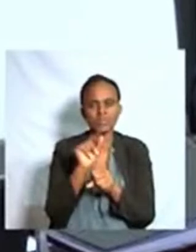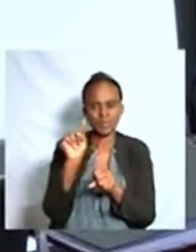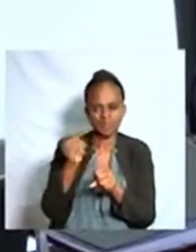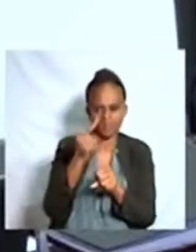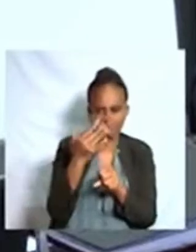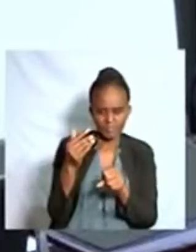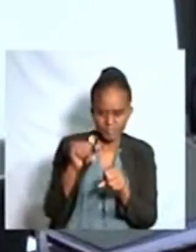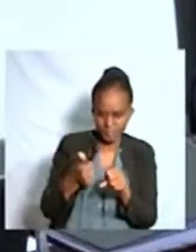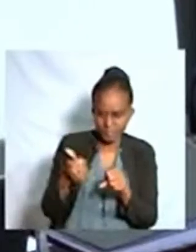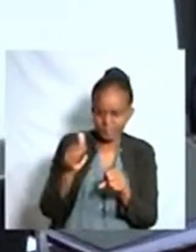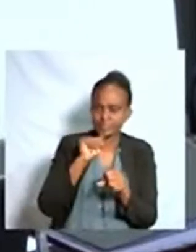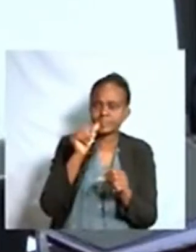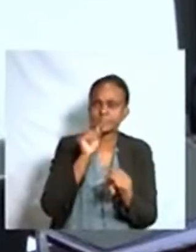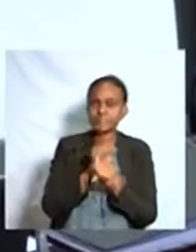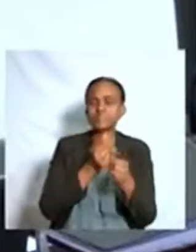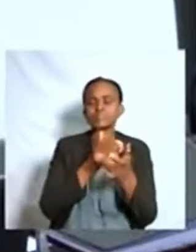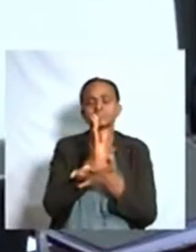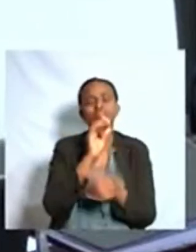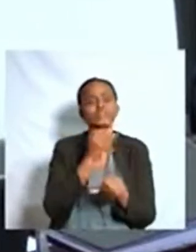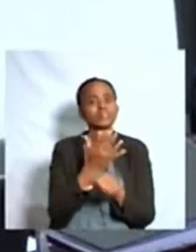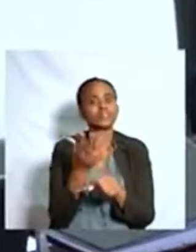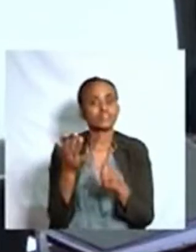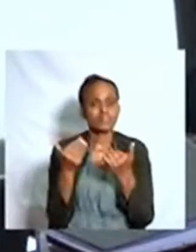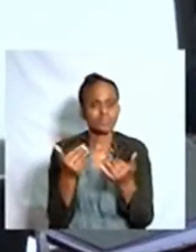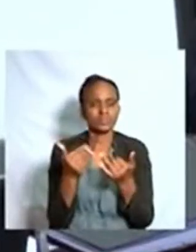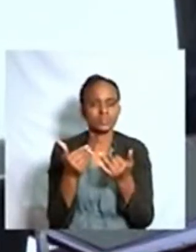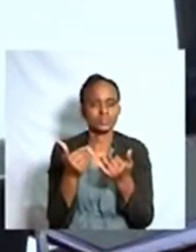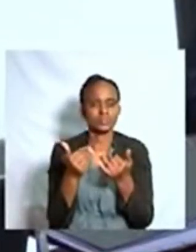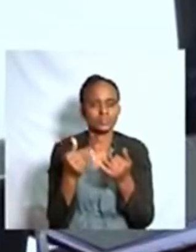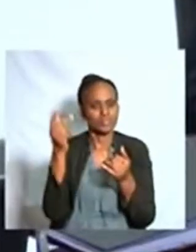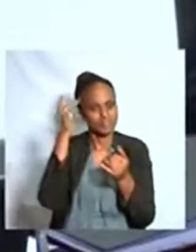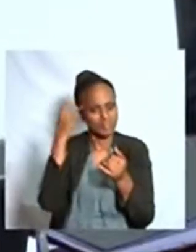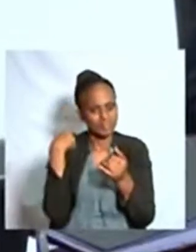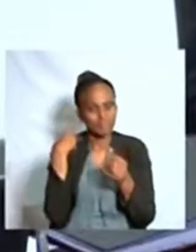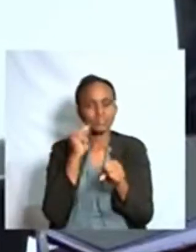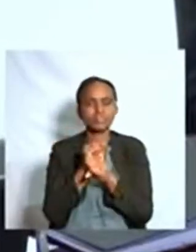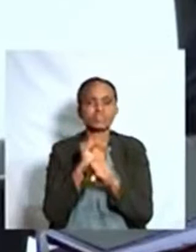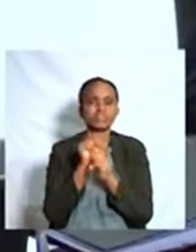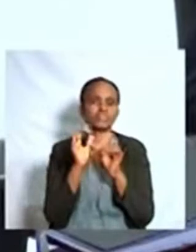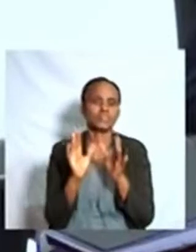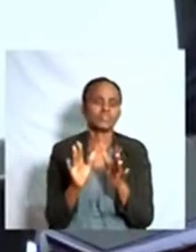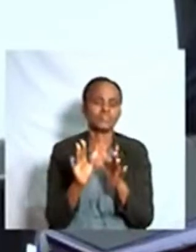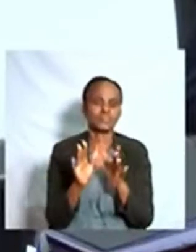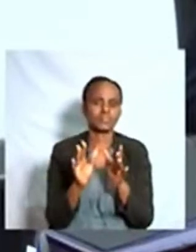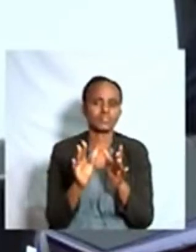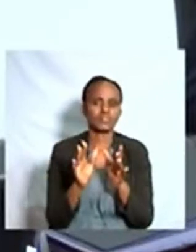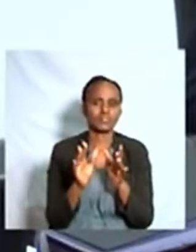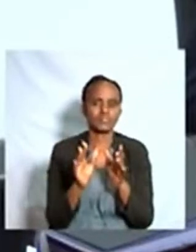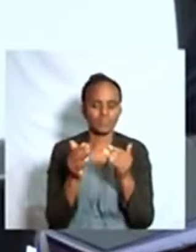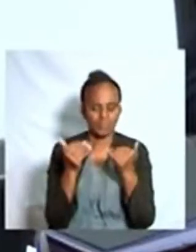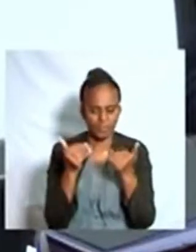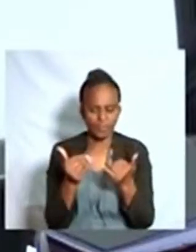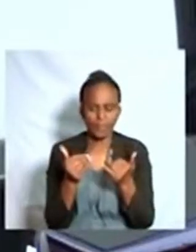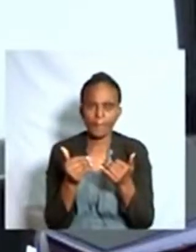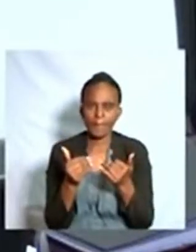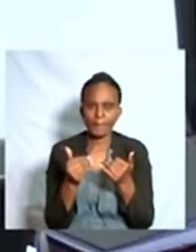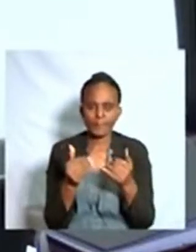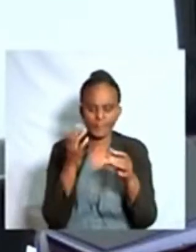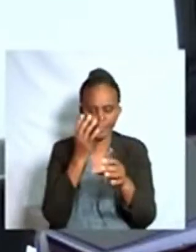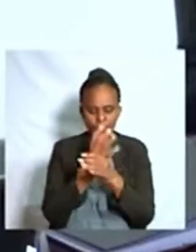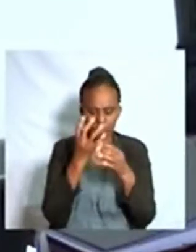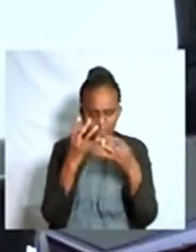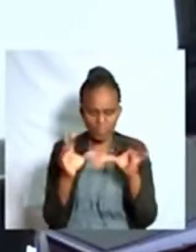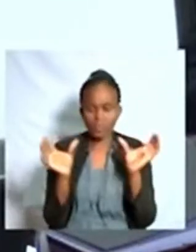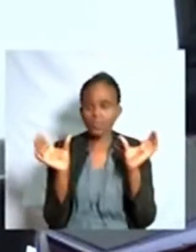if you are not doing the right thing, you'll be answerable to the principal officer. So we want Chinsari